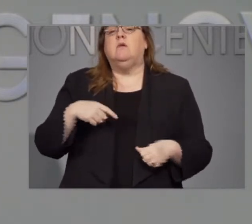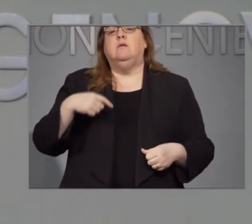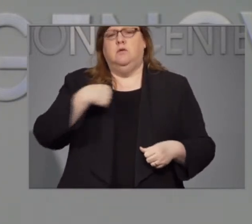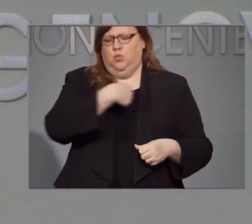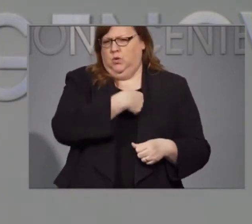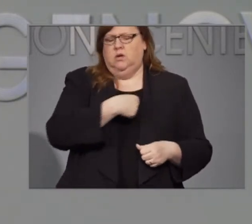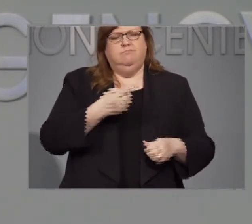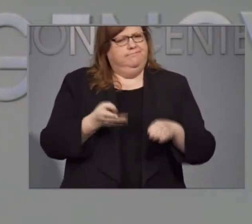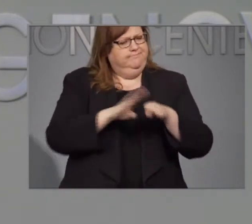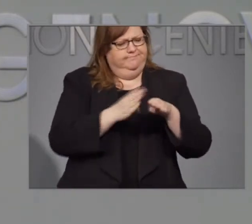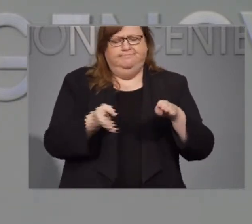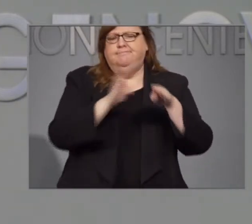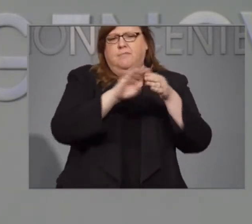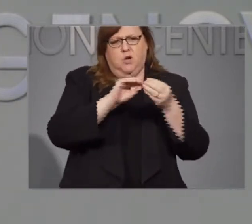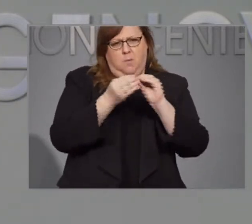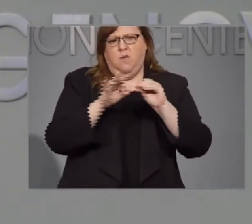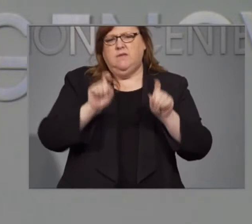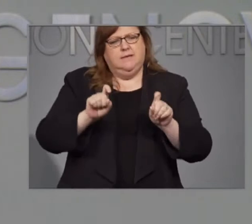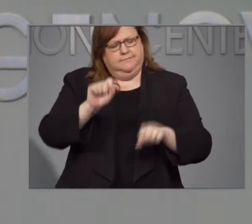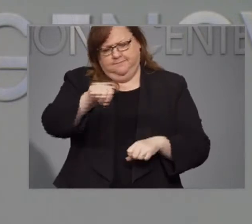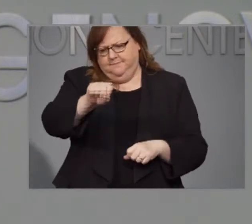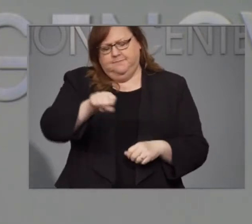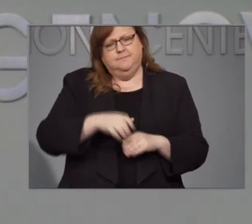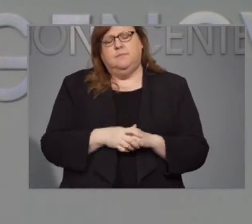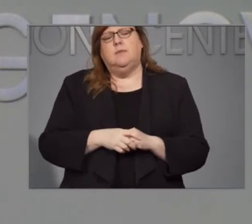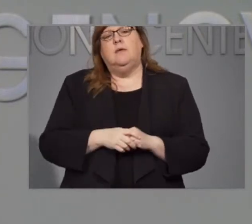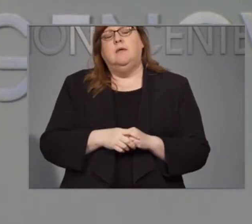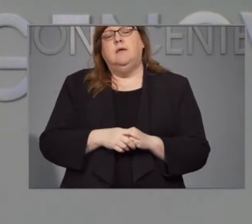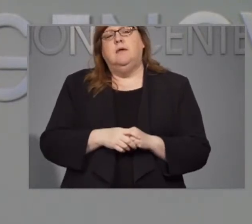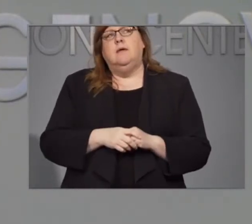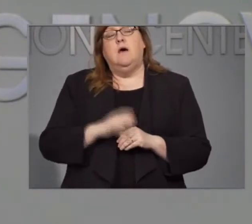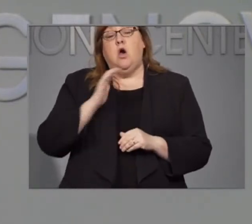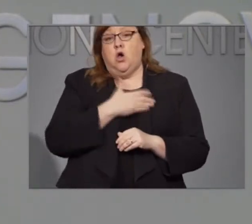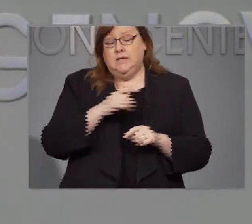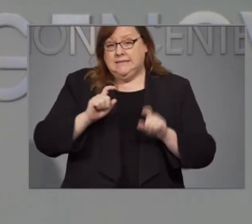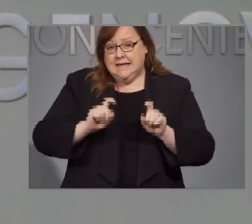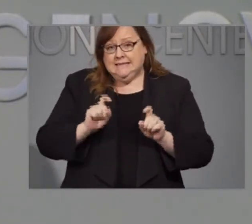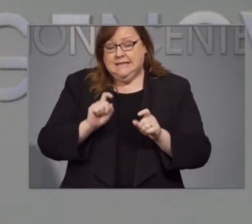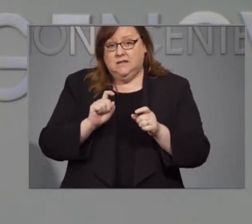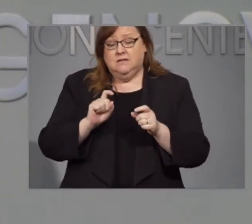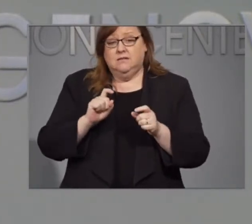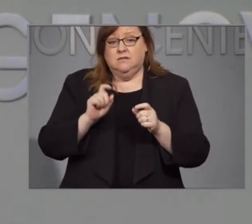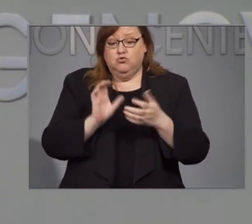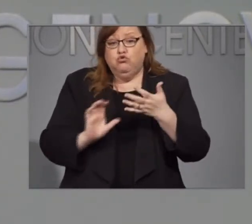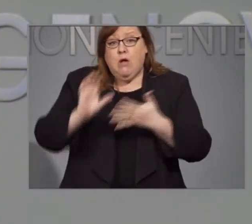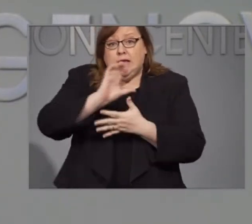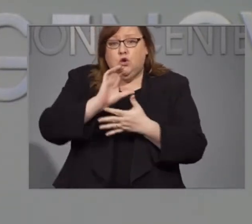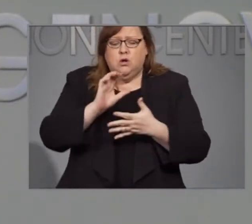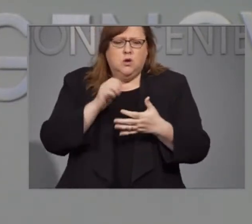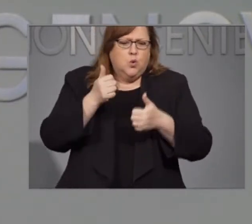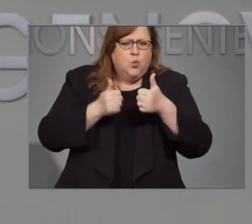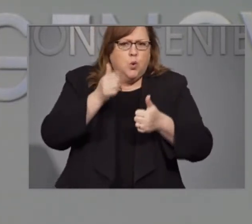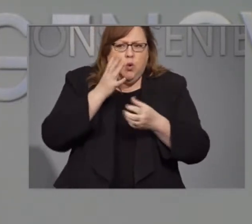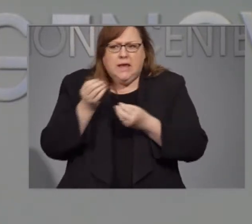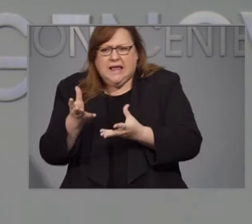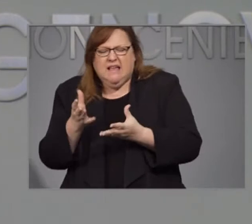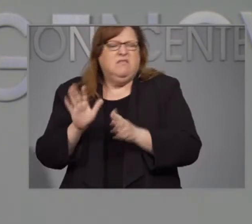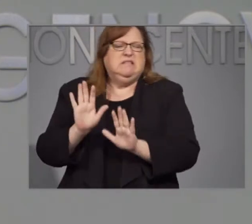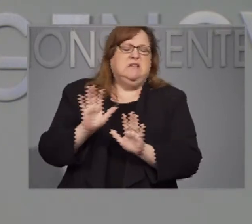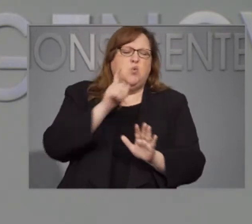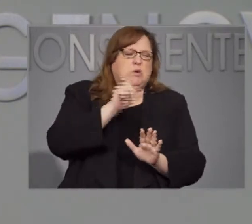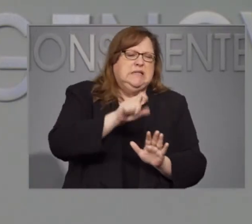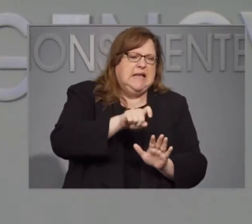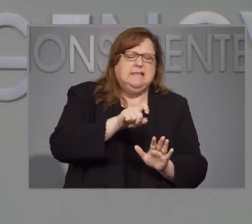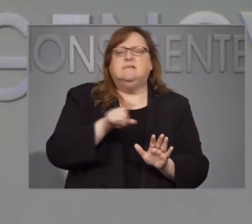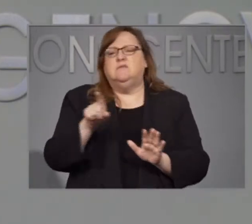to have testing criteria that is focused on people with symptoms, but also with exposures. And this week